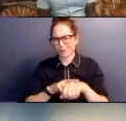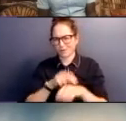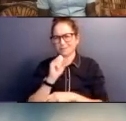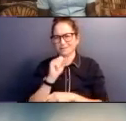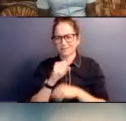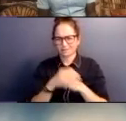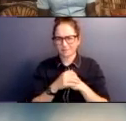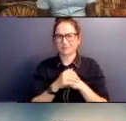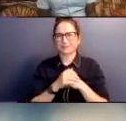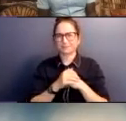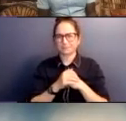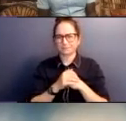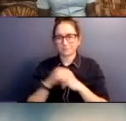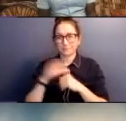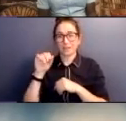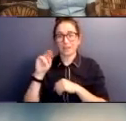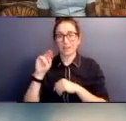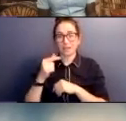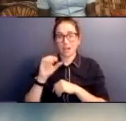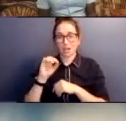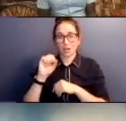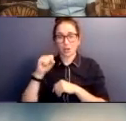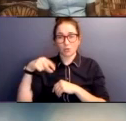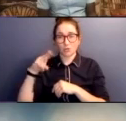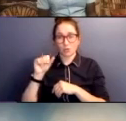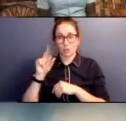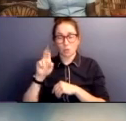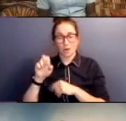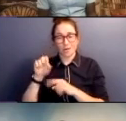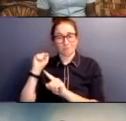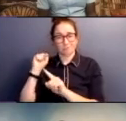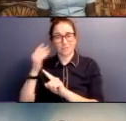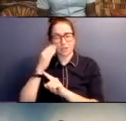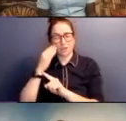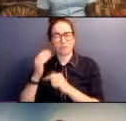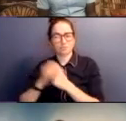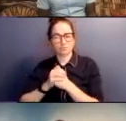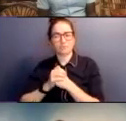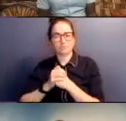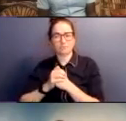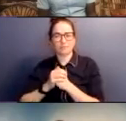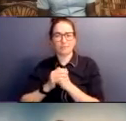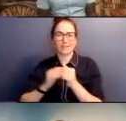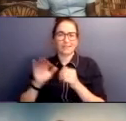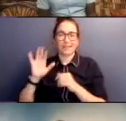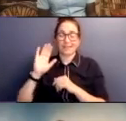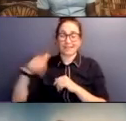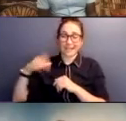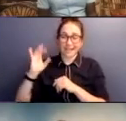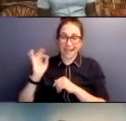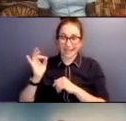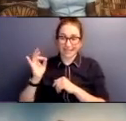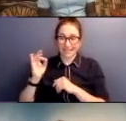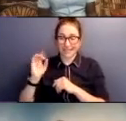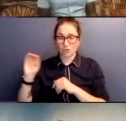about it. I mean, Congo Square is known, you know, during the days of late 1800s when